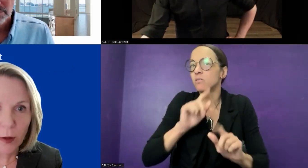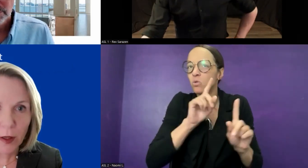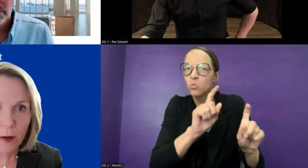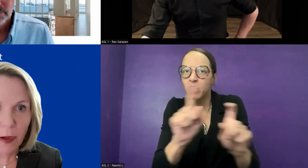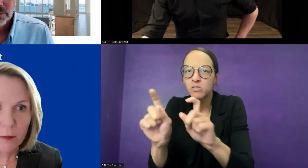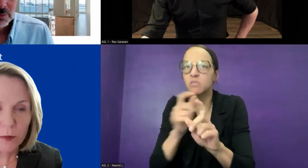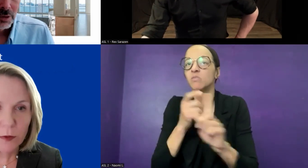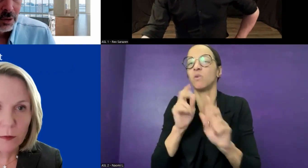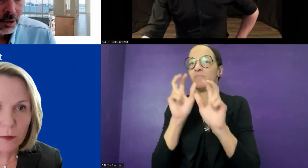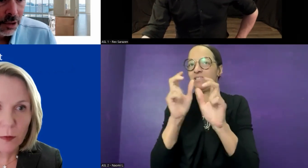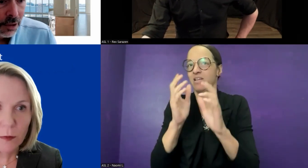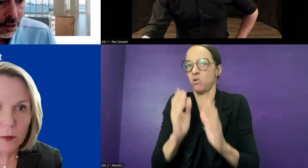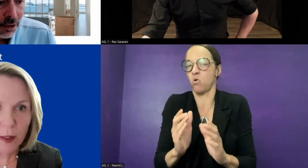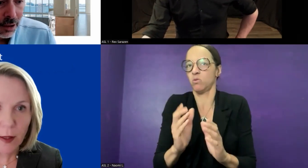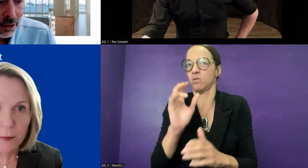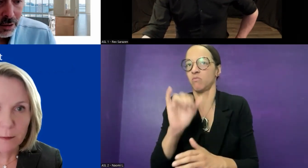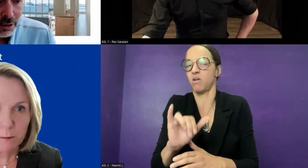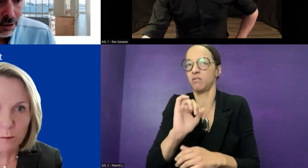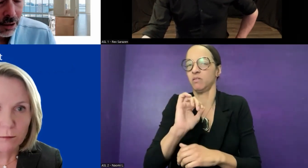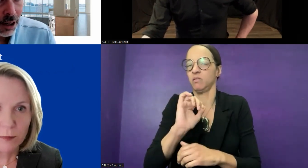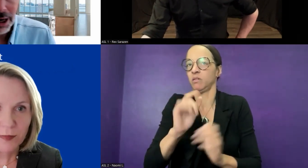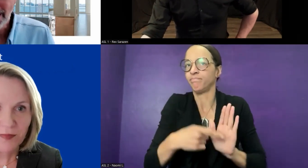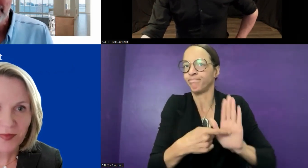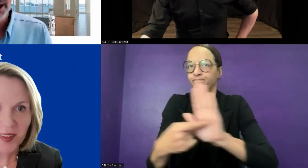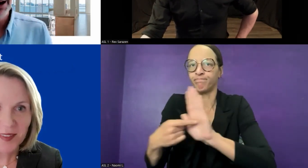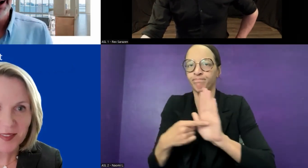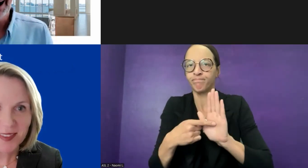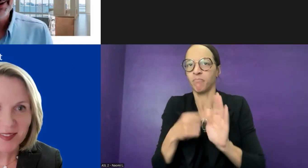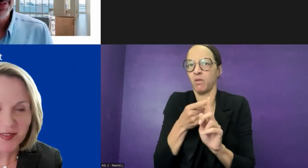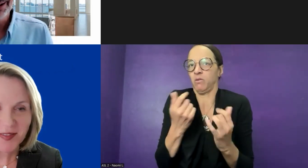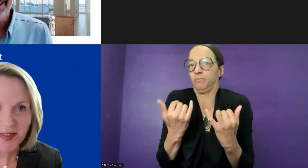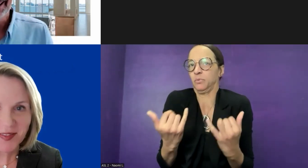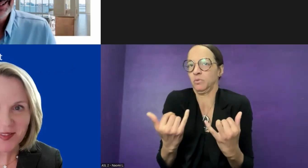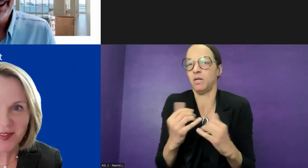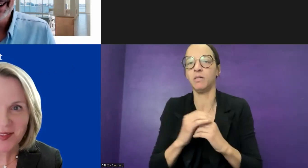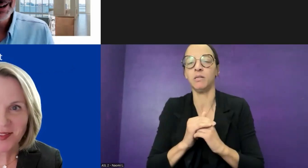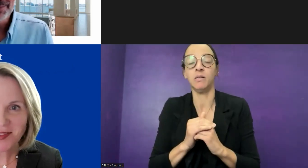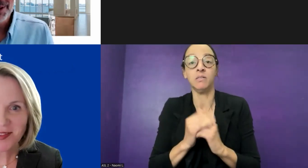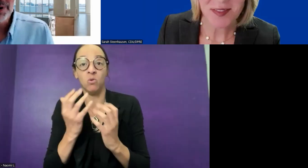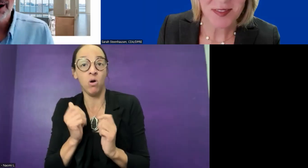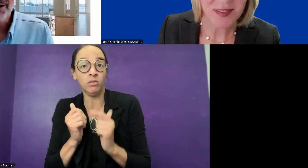Mark, do you want to take that? I mean, I think that